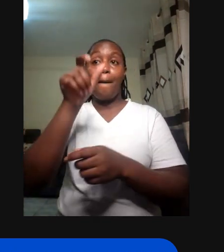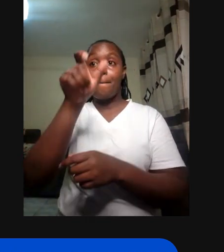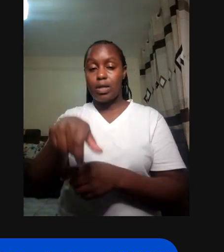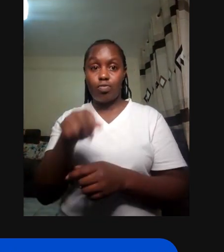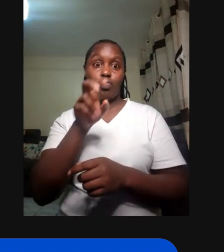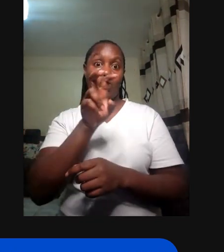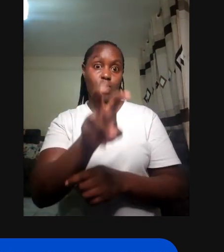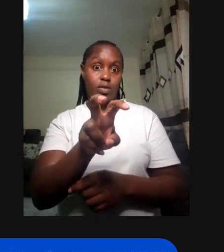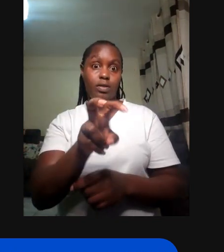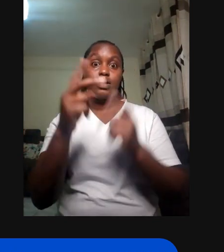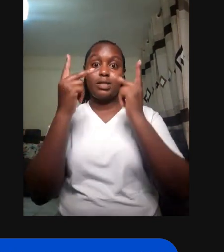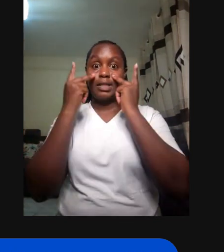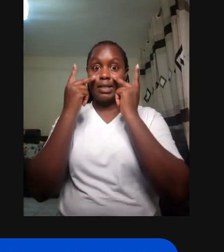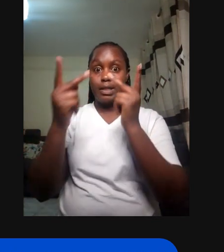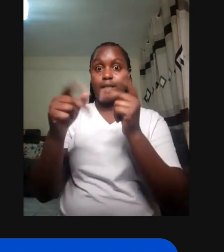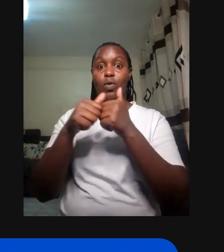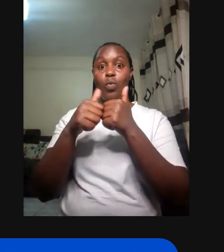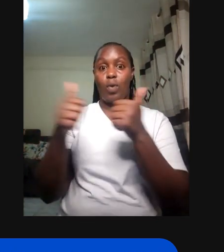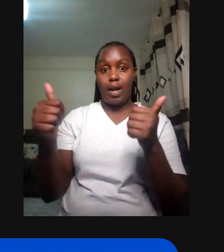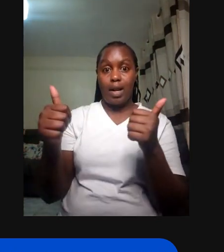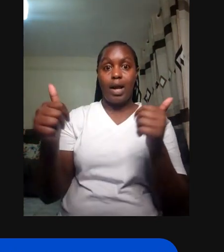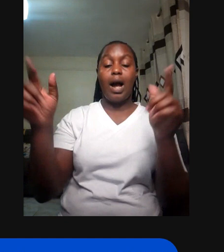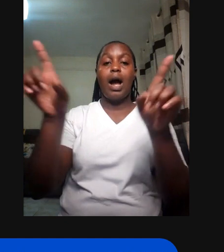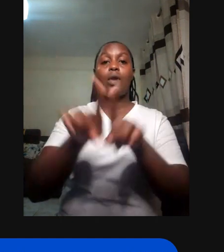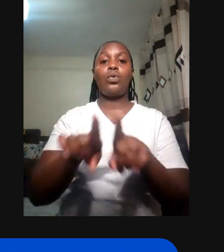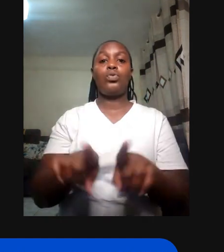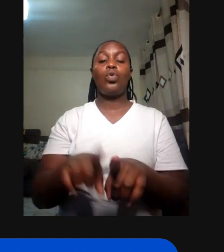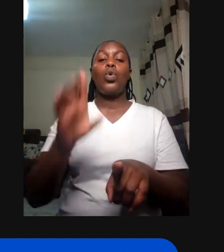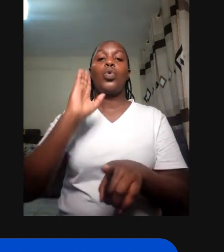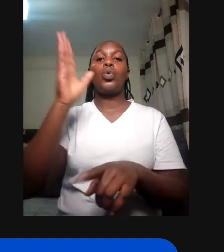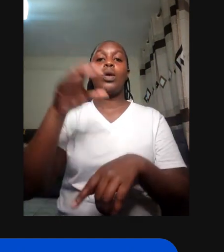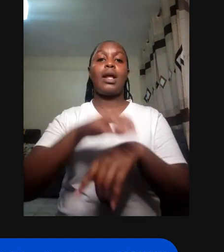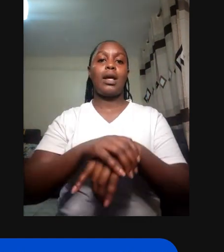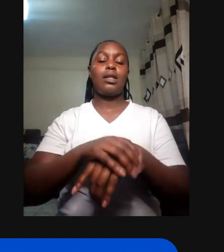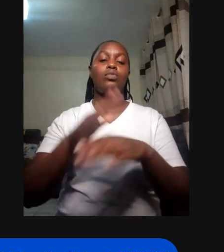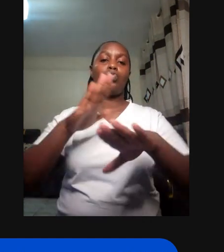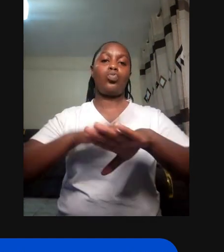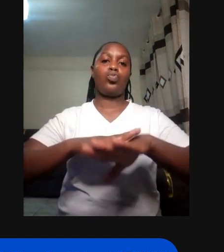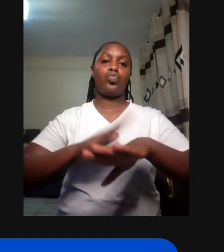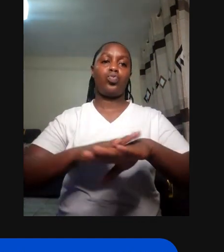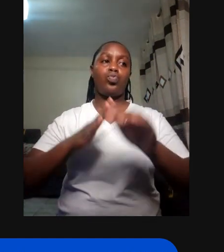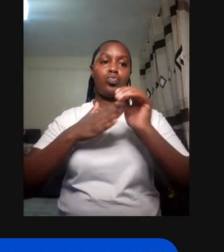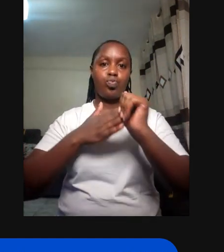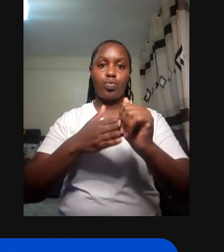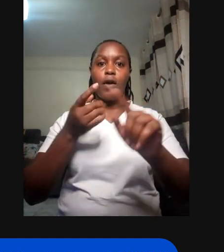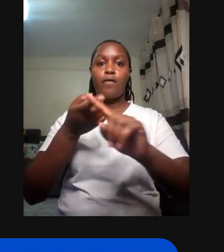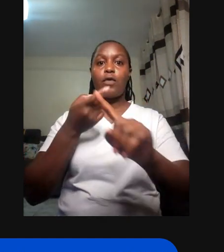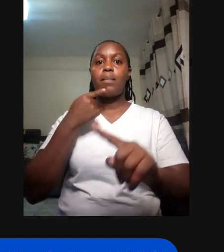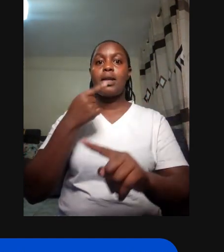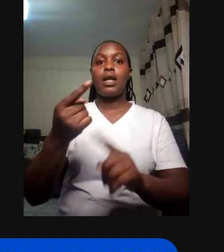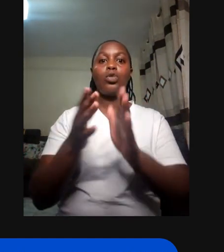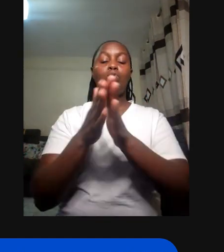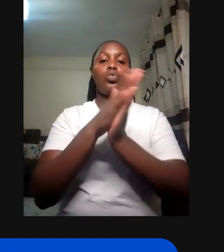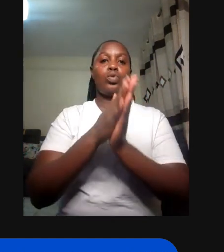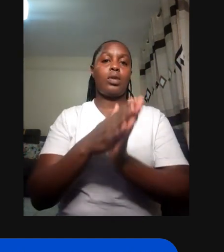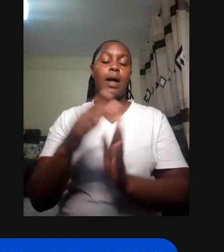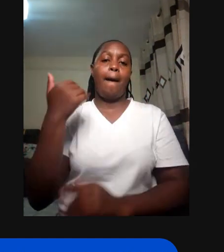it, and you will get good tidings from telling your story. So mine is just